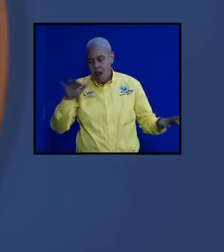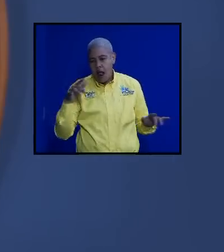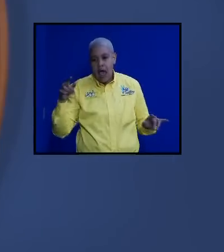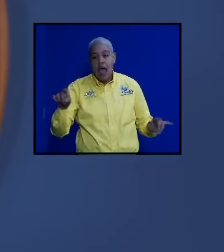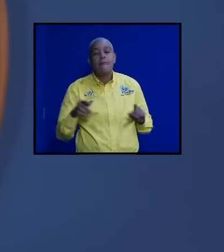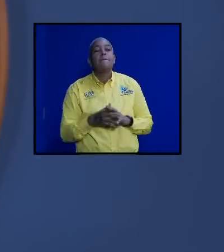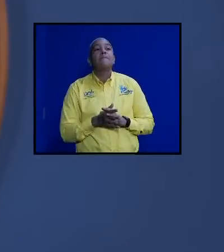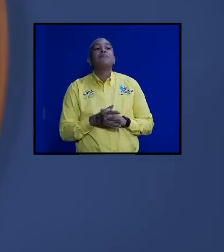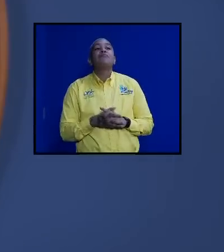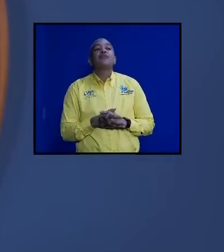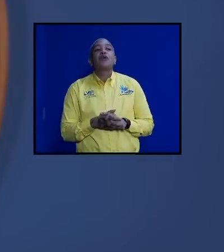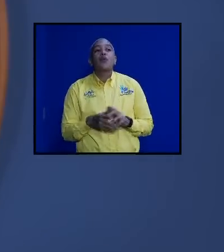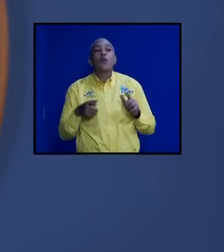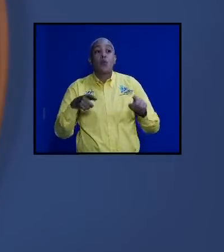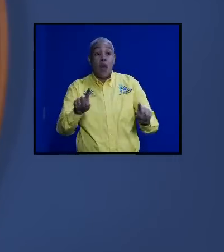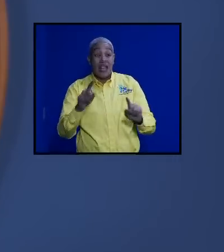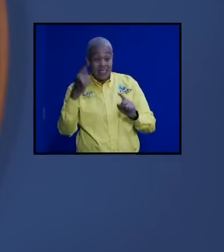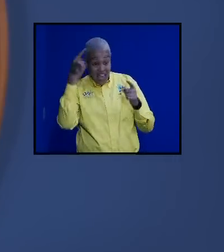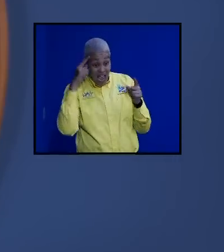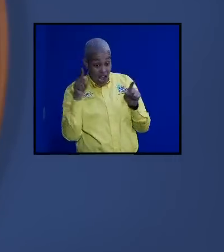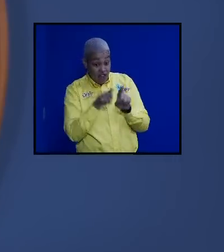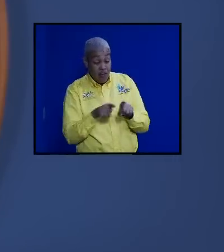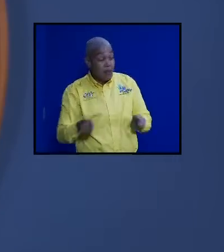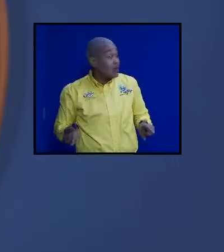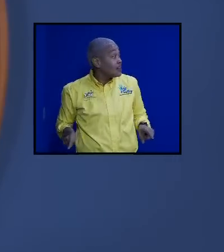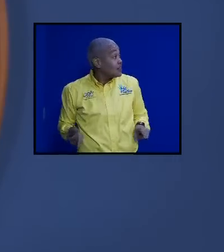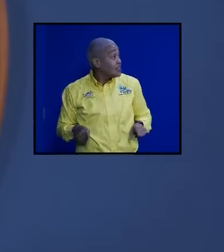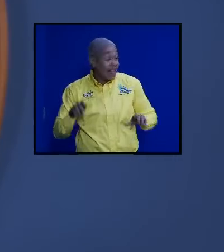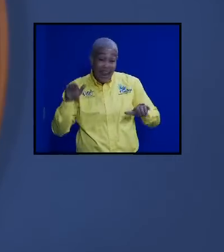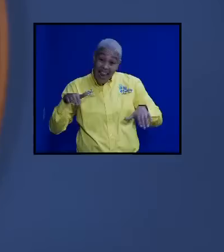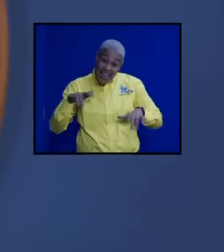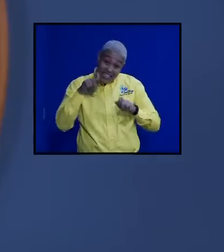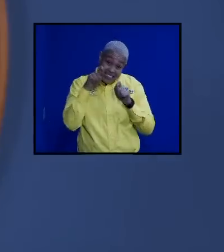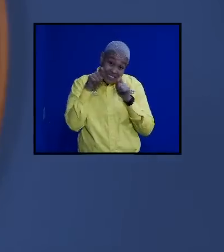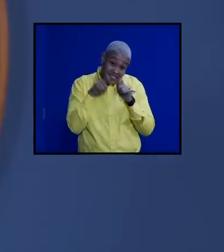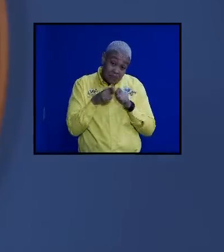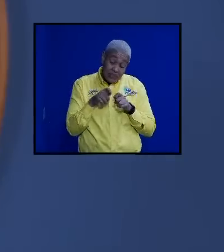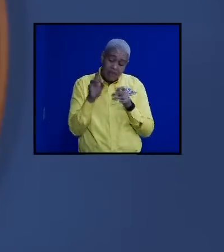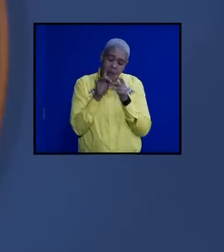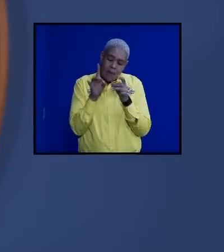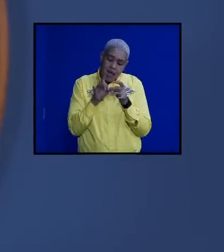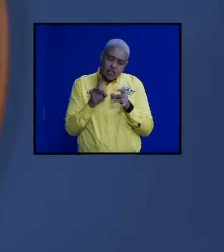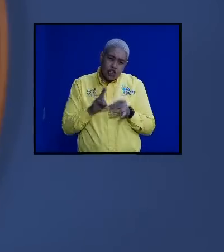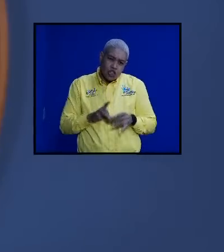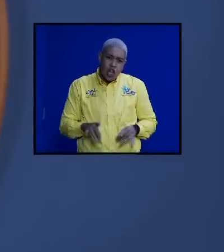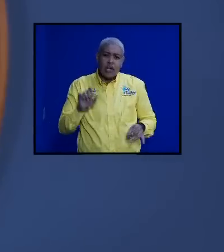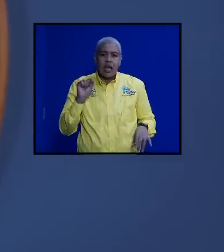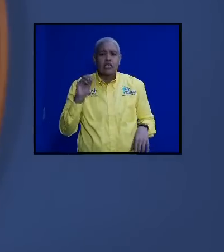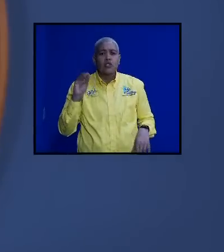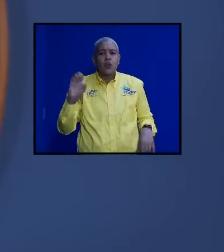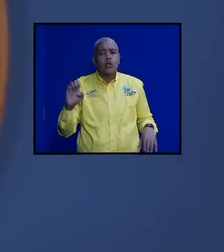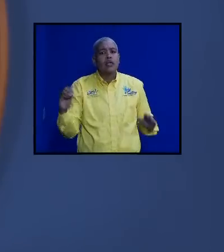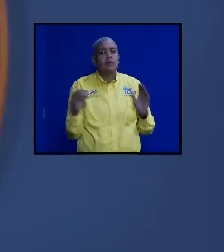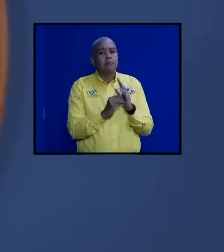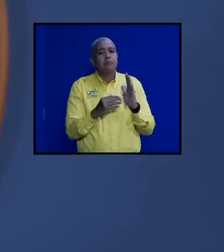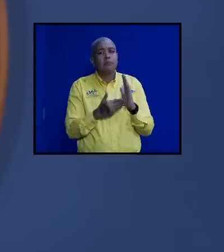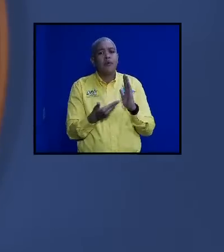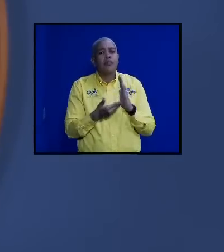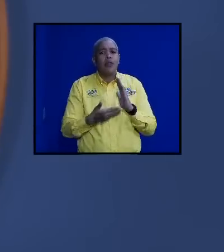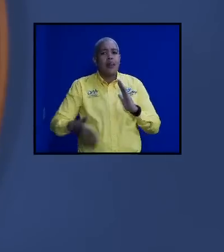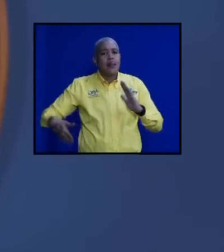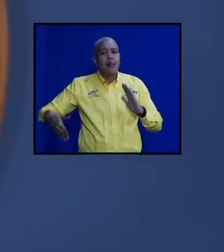And whilst the agreement did not specifically mention states of public emergency,